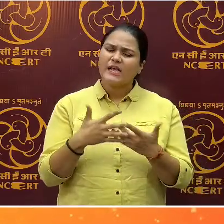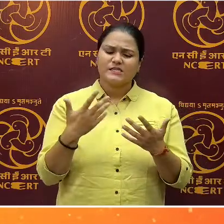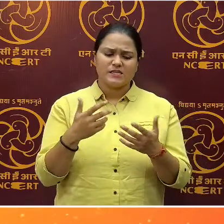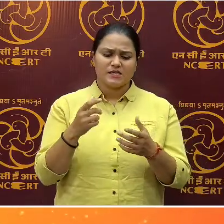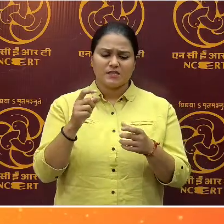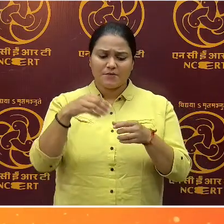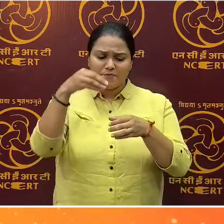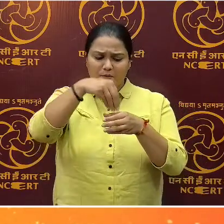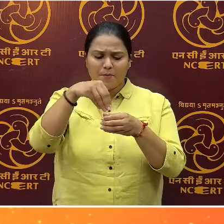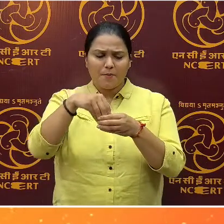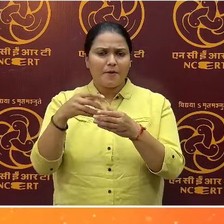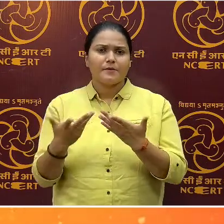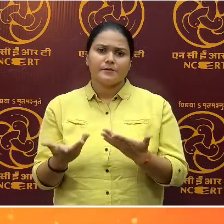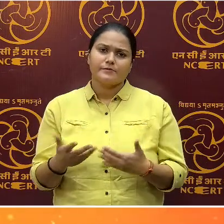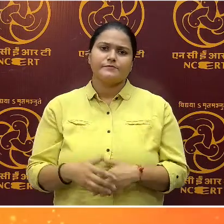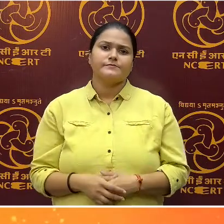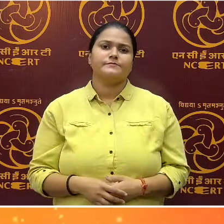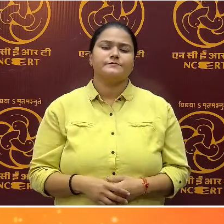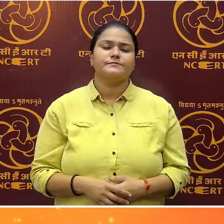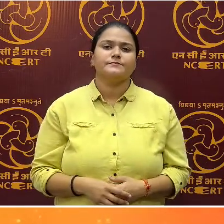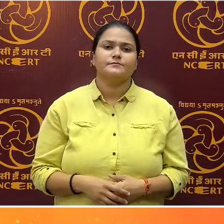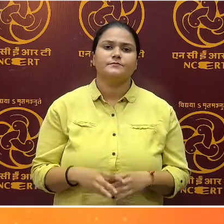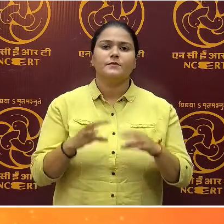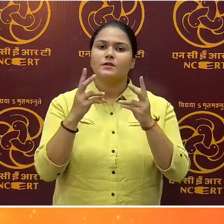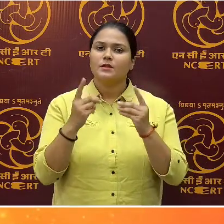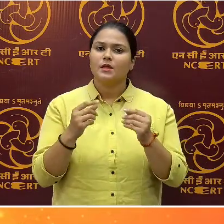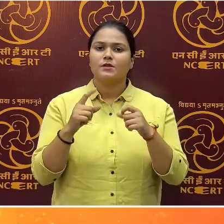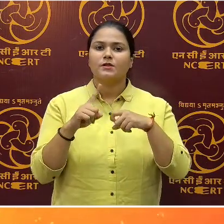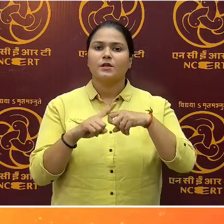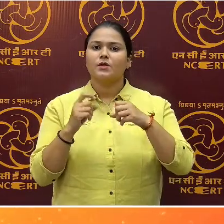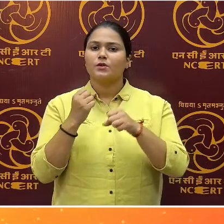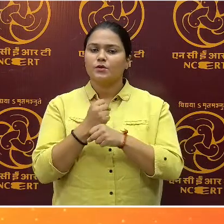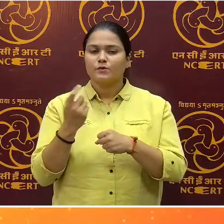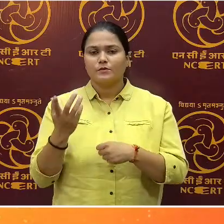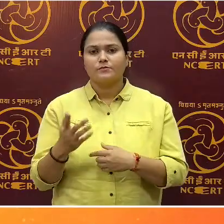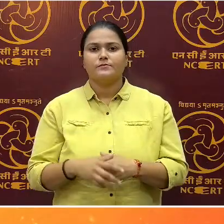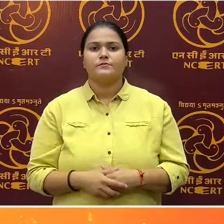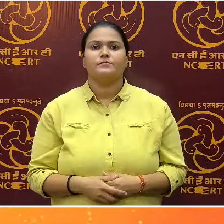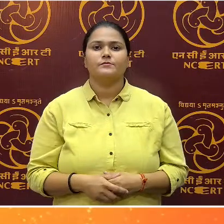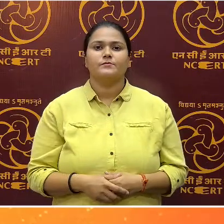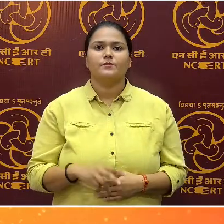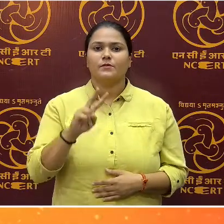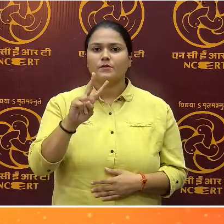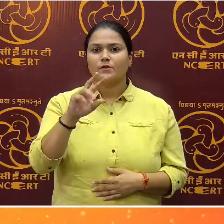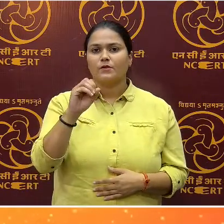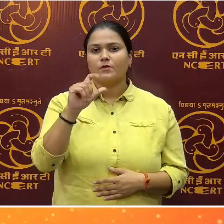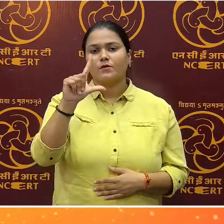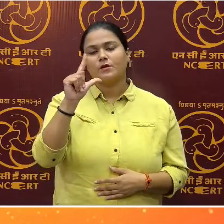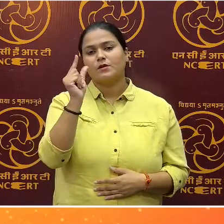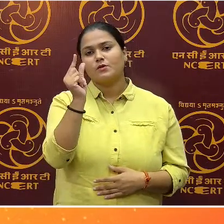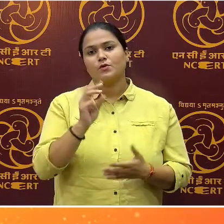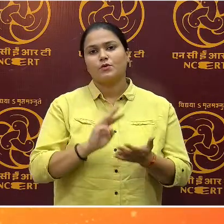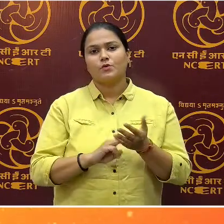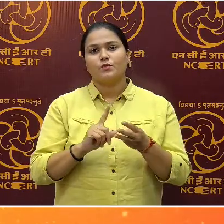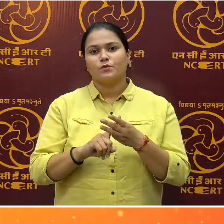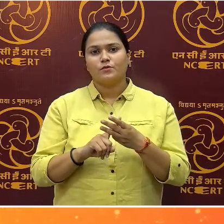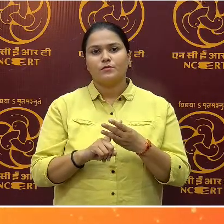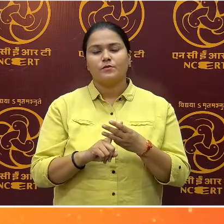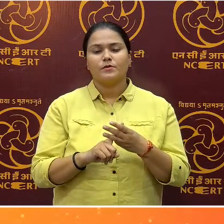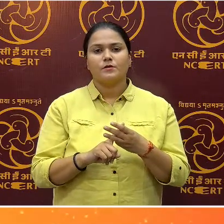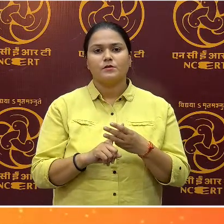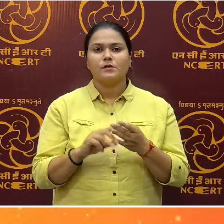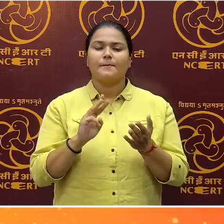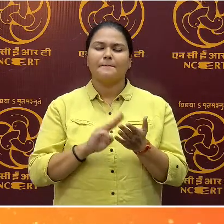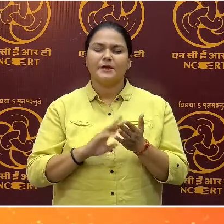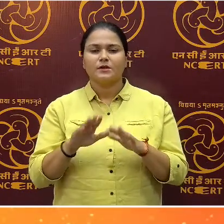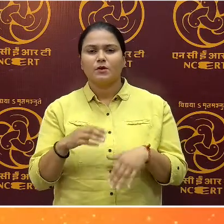inside us is mass. It is calculated in kilograms, and volume is, it is calculated in meter